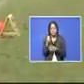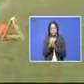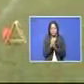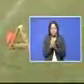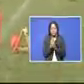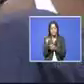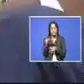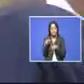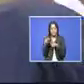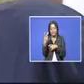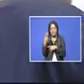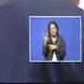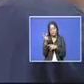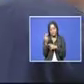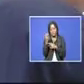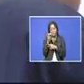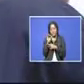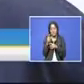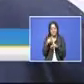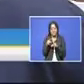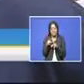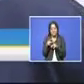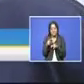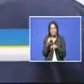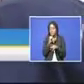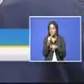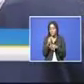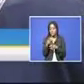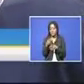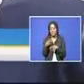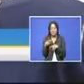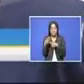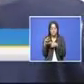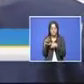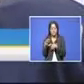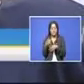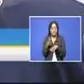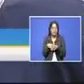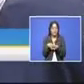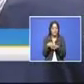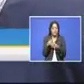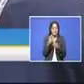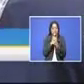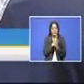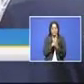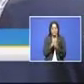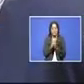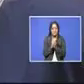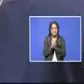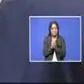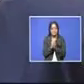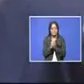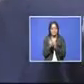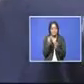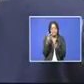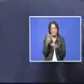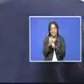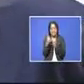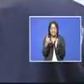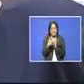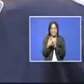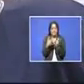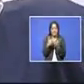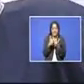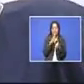points, but you're stingy on defense. Well, of course, our coaches and everybody just prepared us this whole entire week, take it game by game. Our